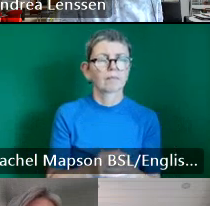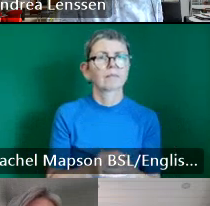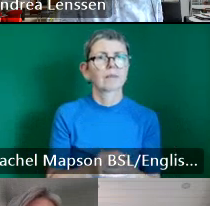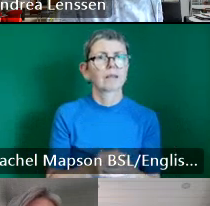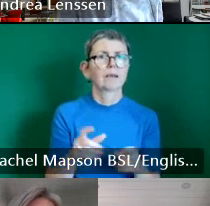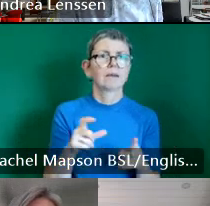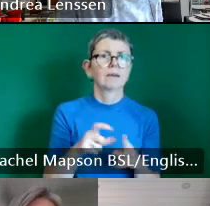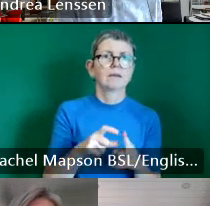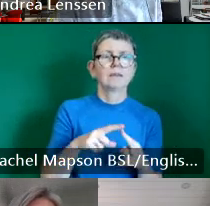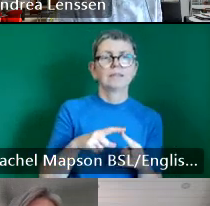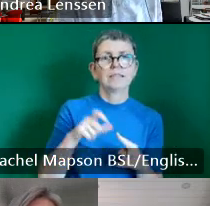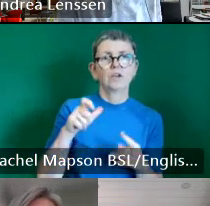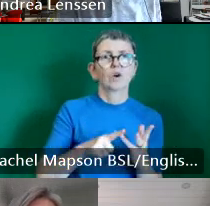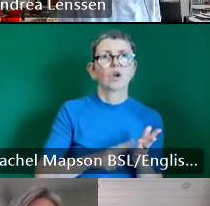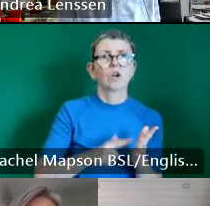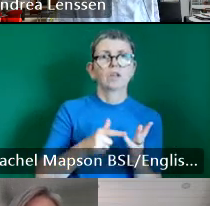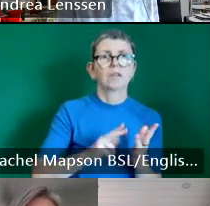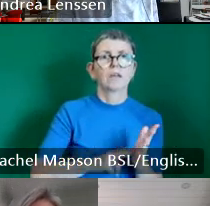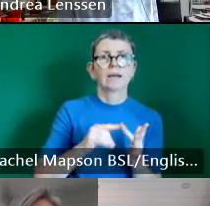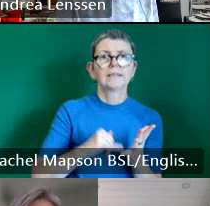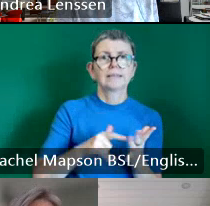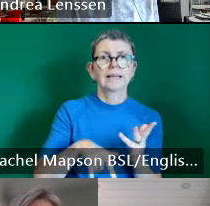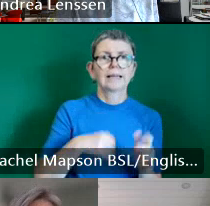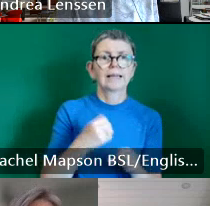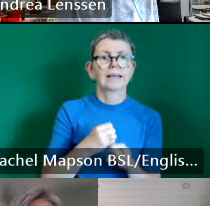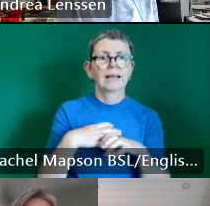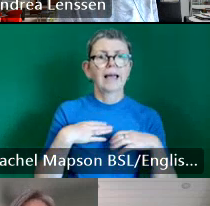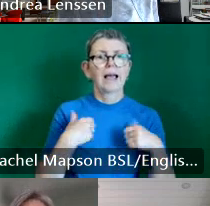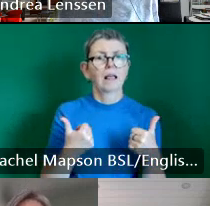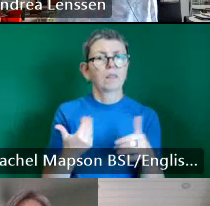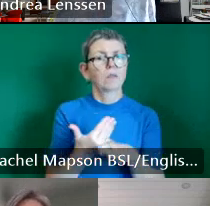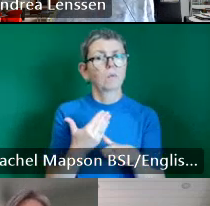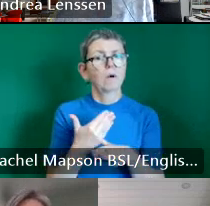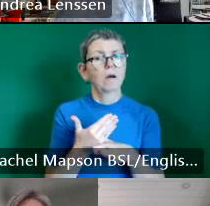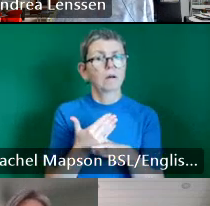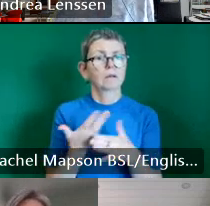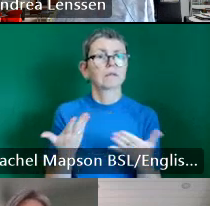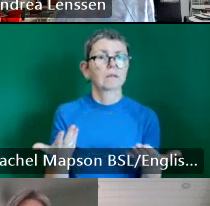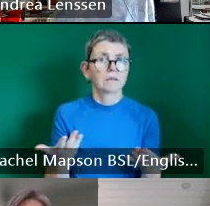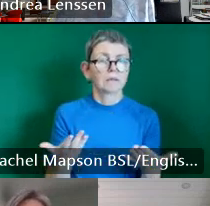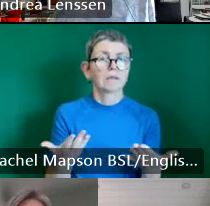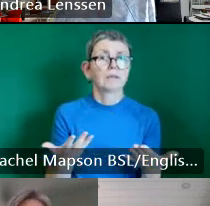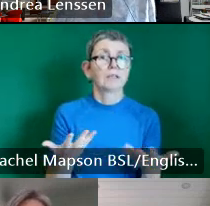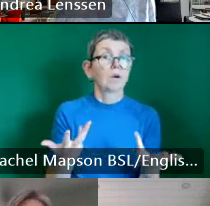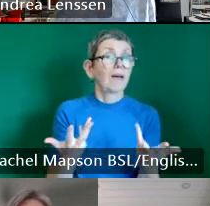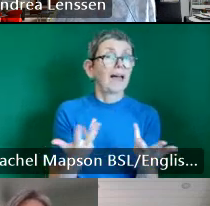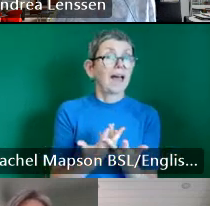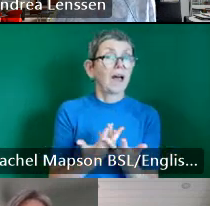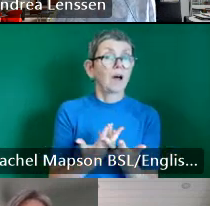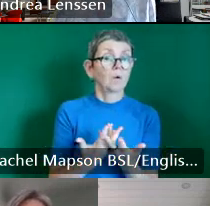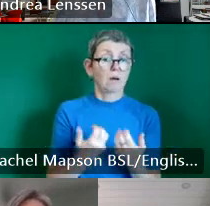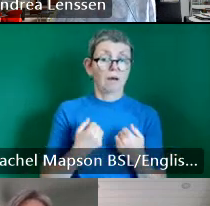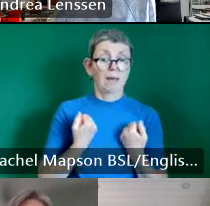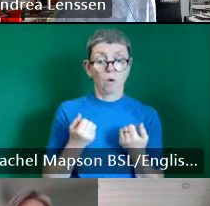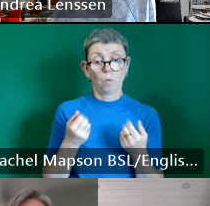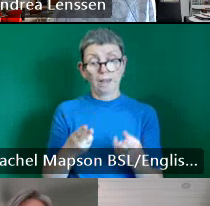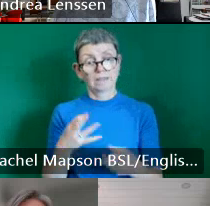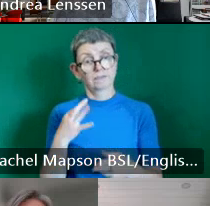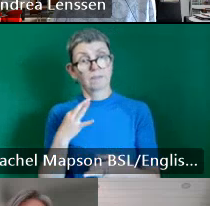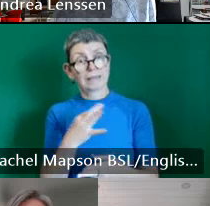So just reflecting on how the colonial past influences the way we practice medicine today and some corrections that should be made.